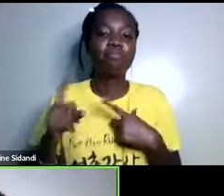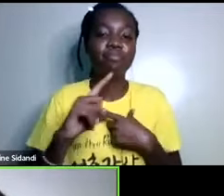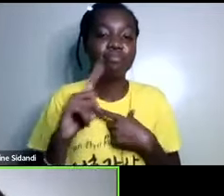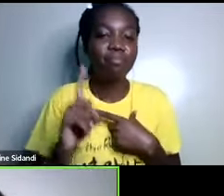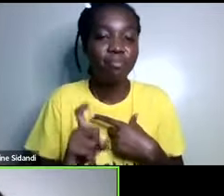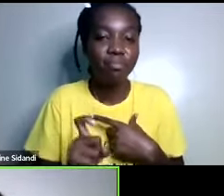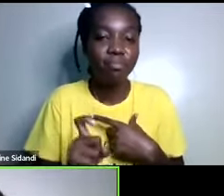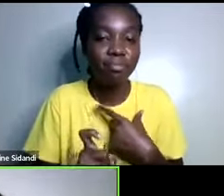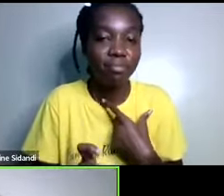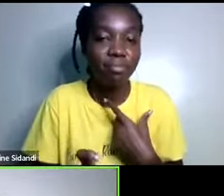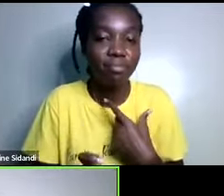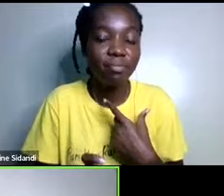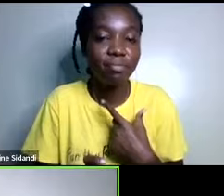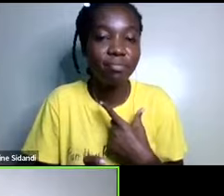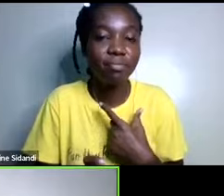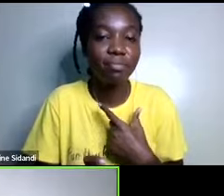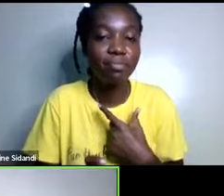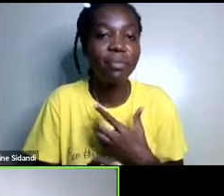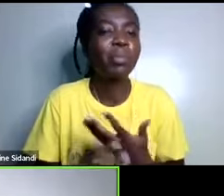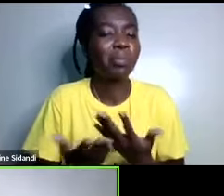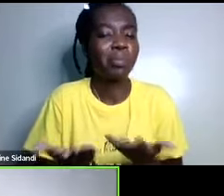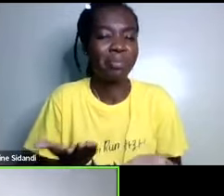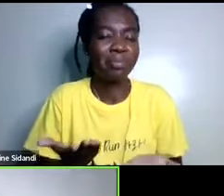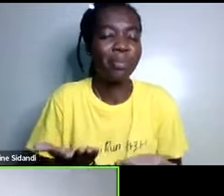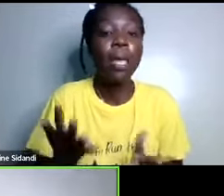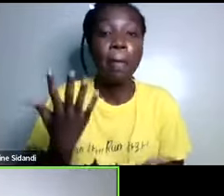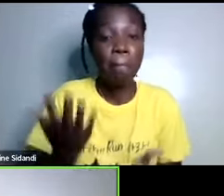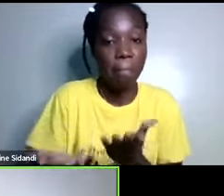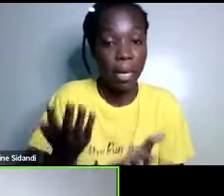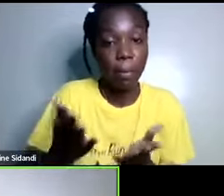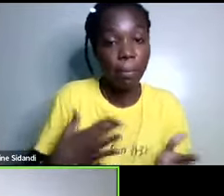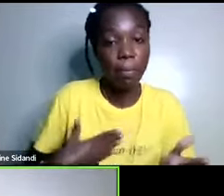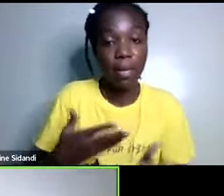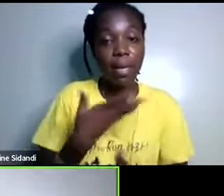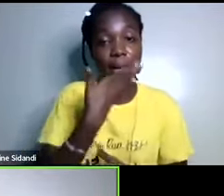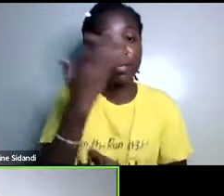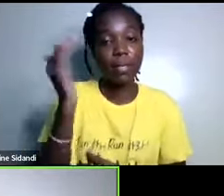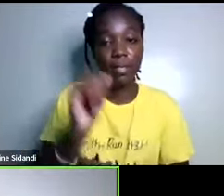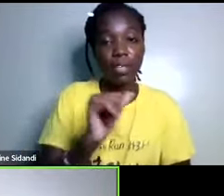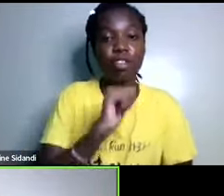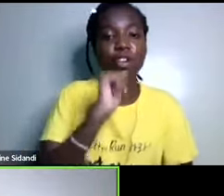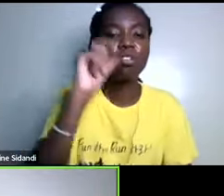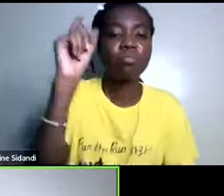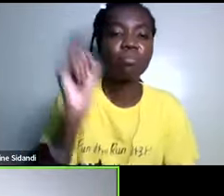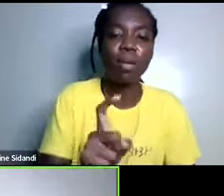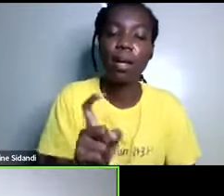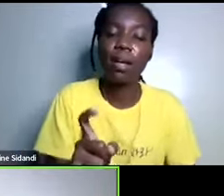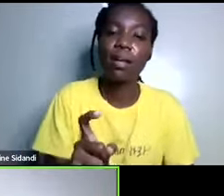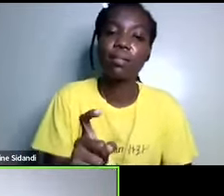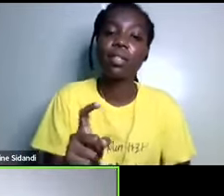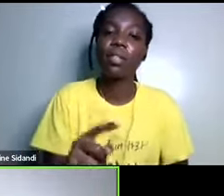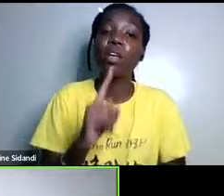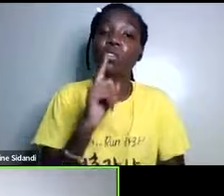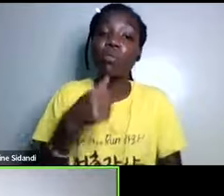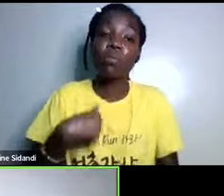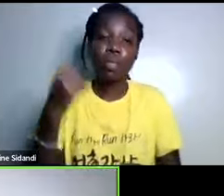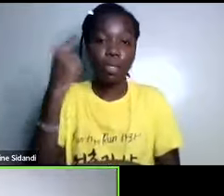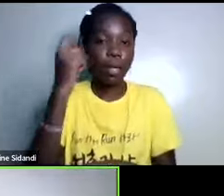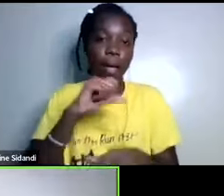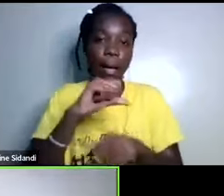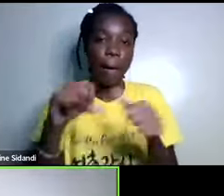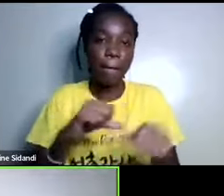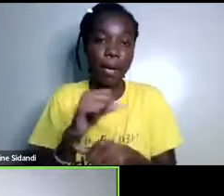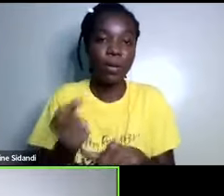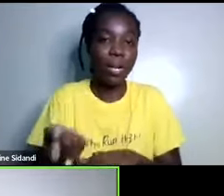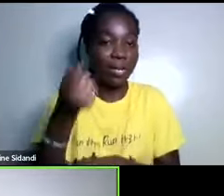What he meant is it's important to have somebody who is tracking the results of your page to be able to even contact